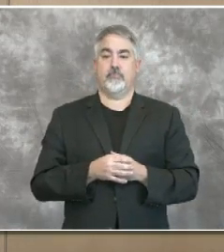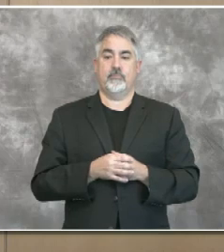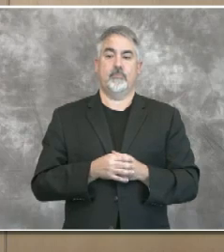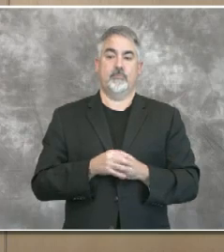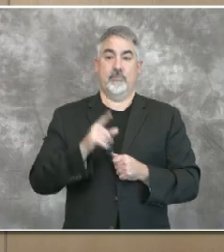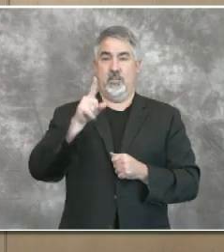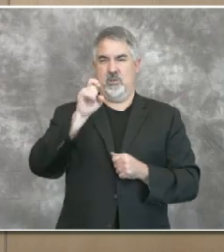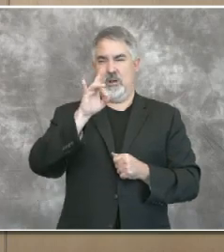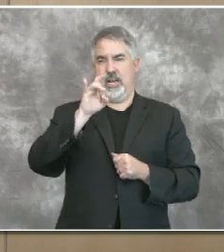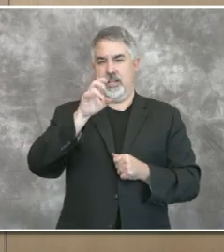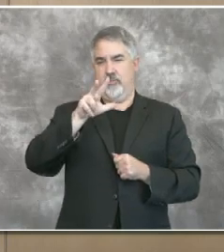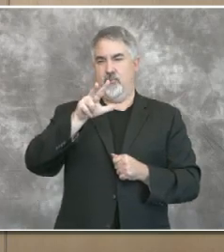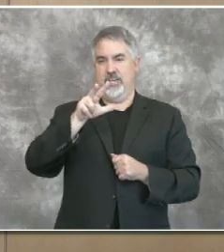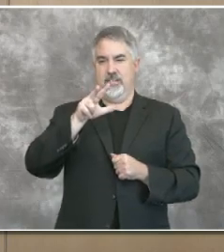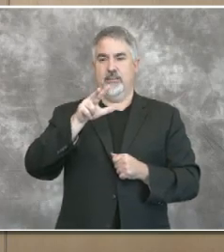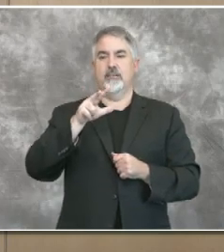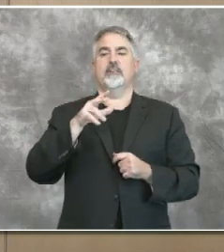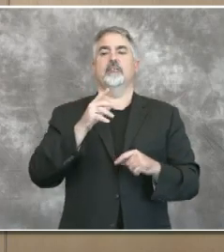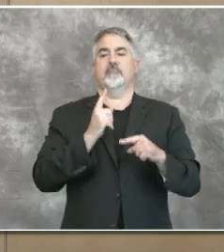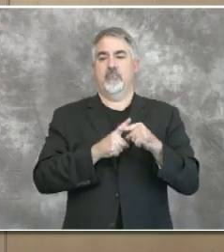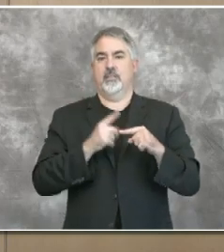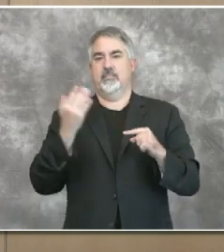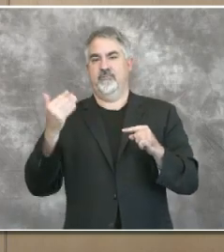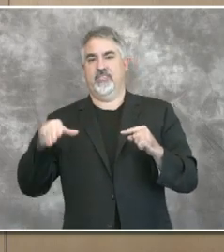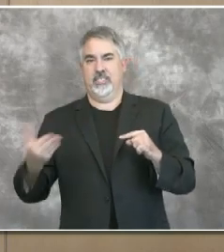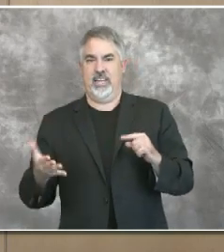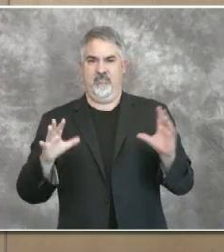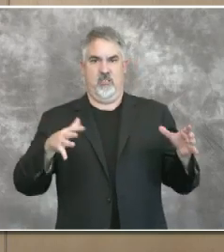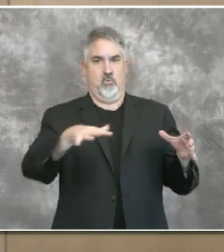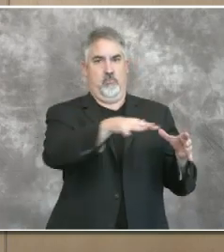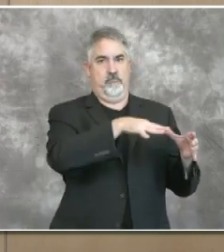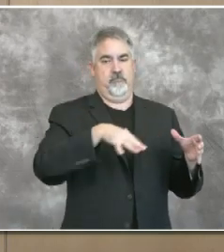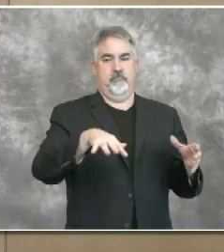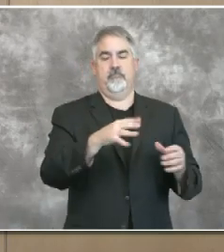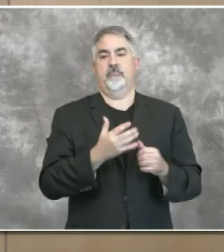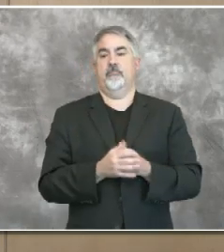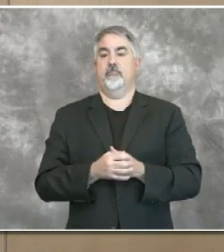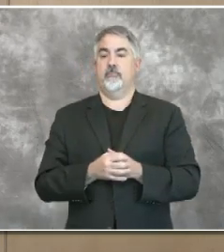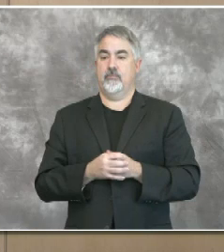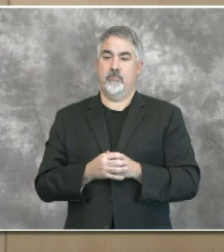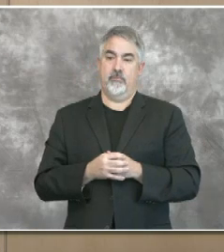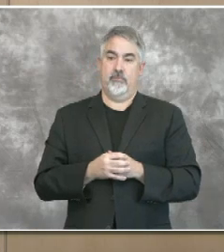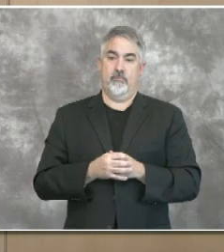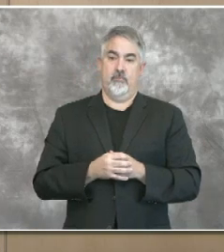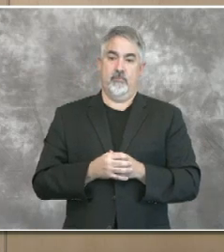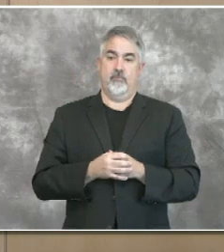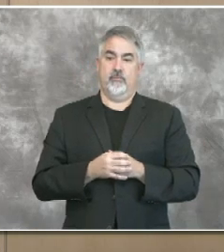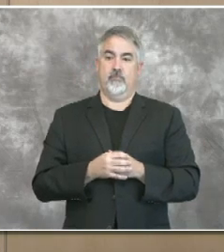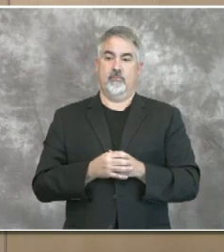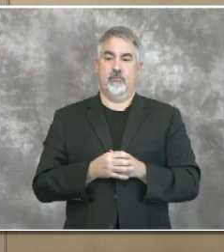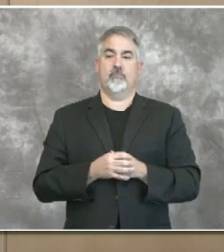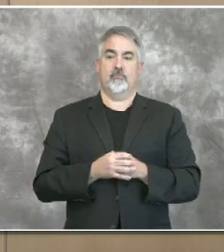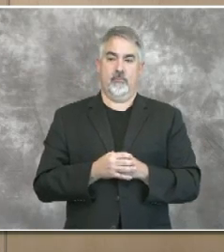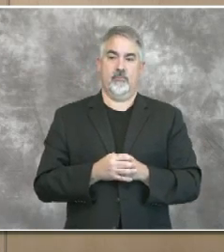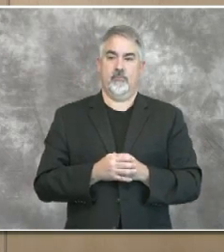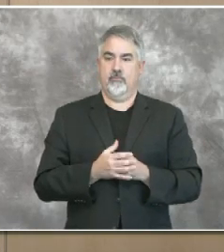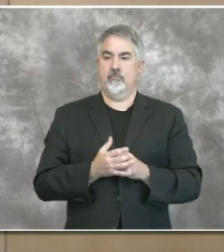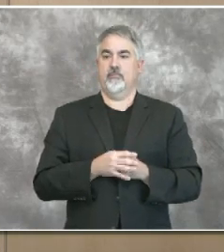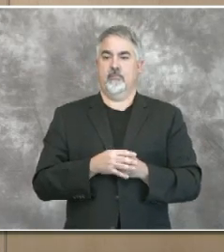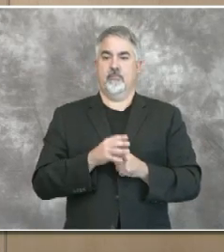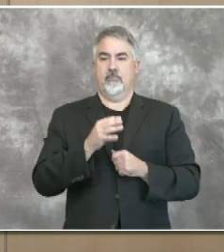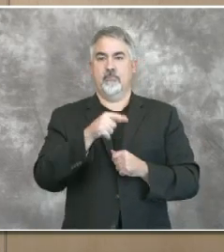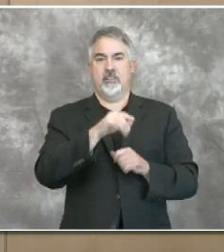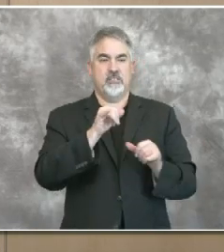15 deaths, and there are 8 outbreaks in community setting locations, which is unchanged over the past